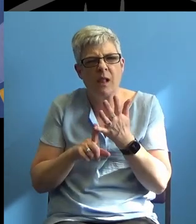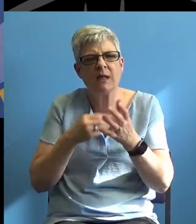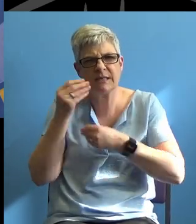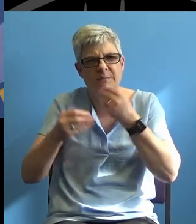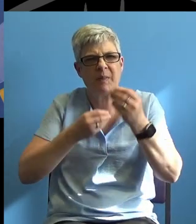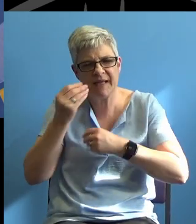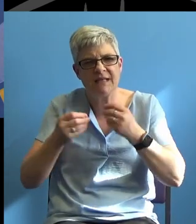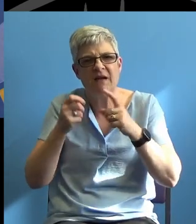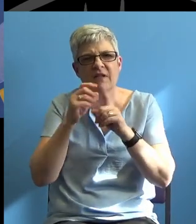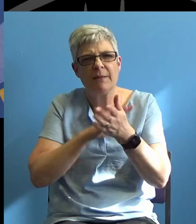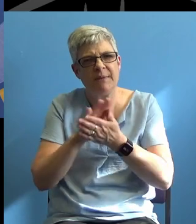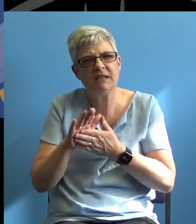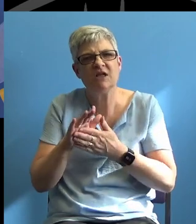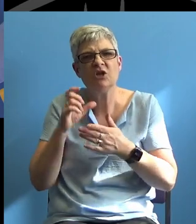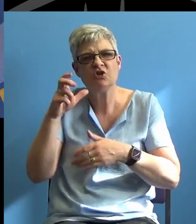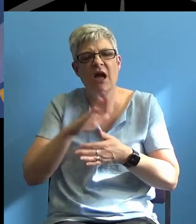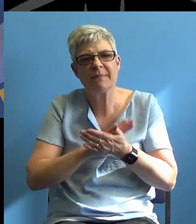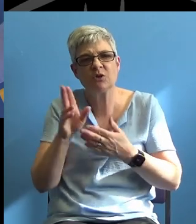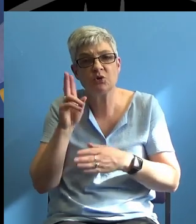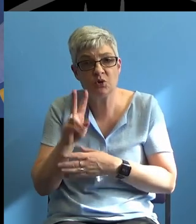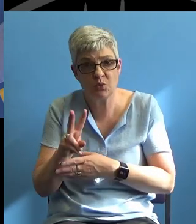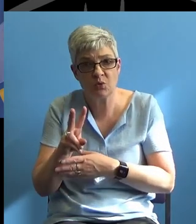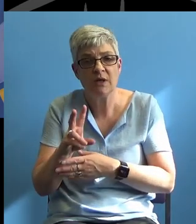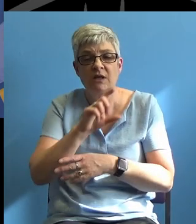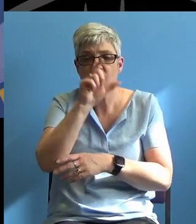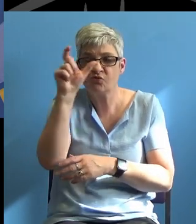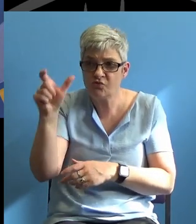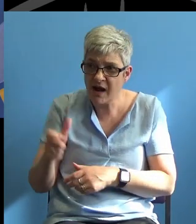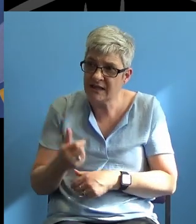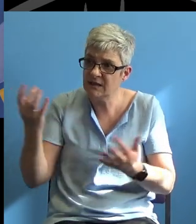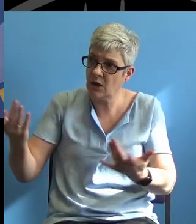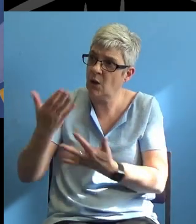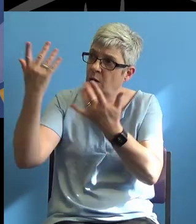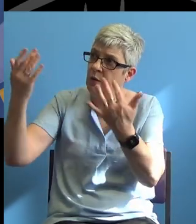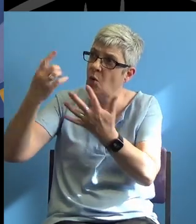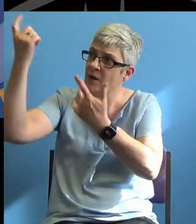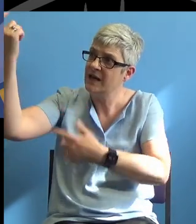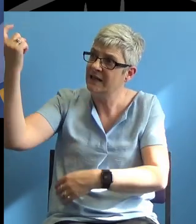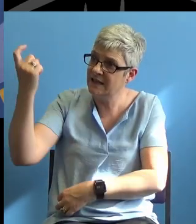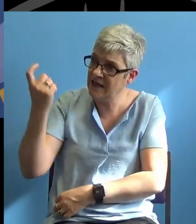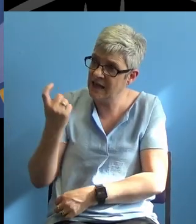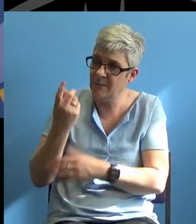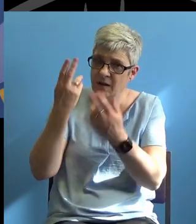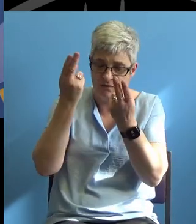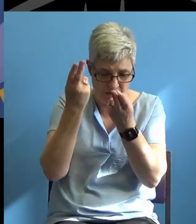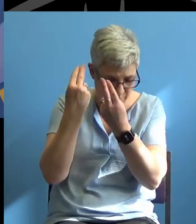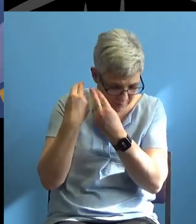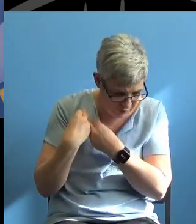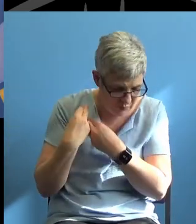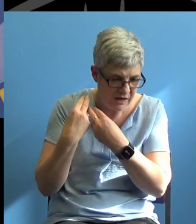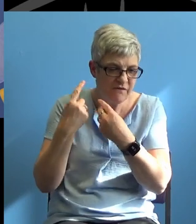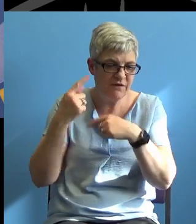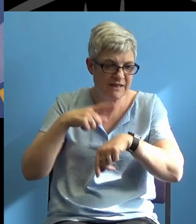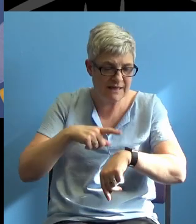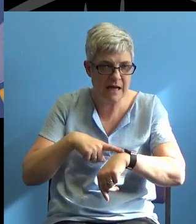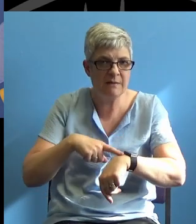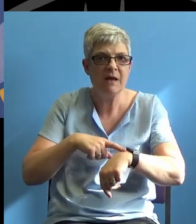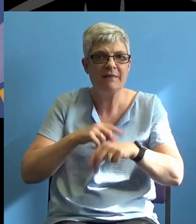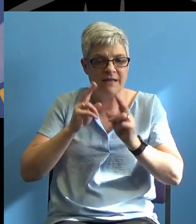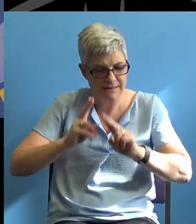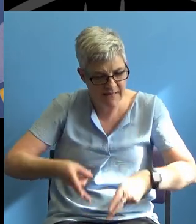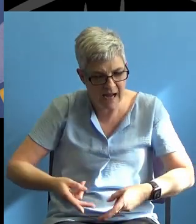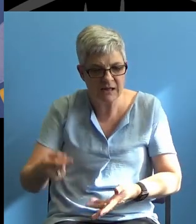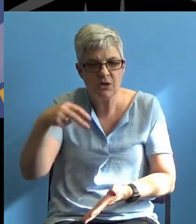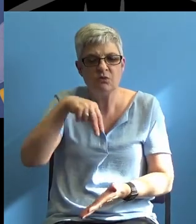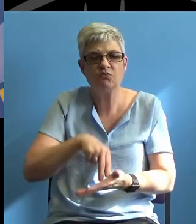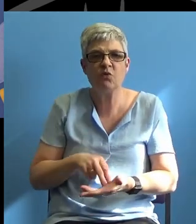chapter 2 of how Christ in glory came to us and humbled himself for a time and then died, rose and